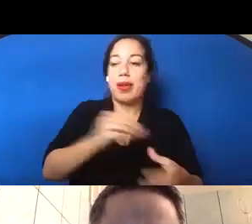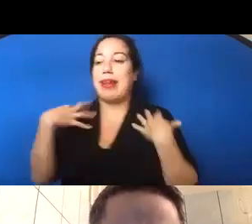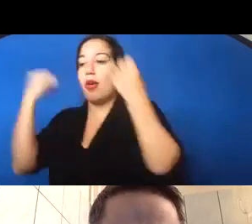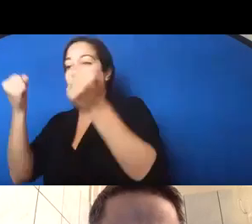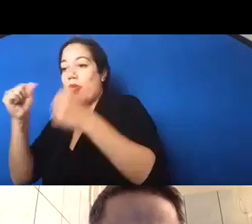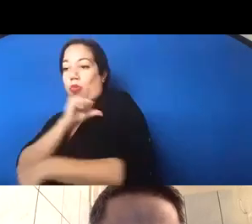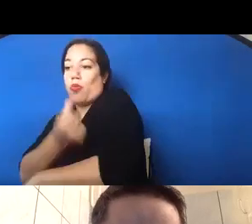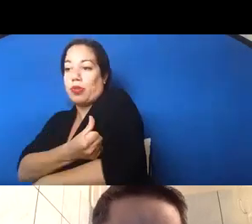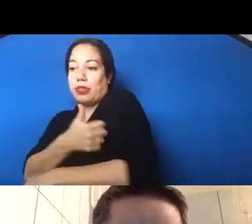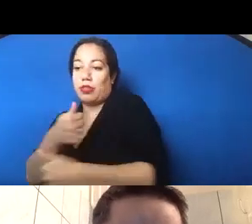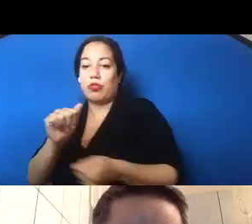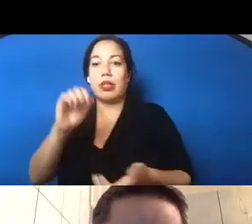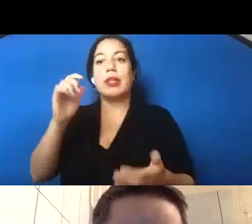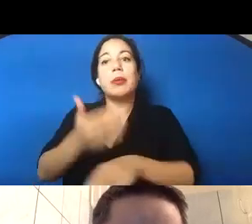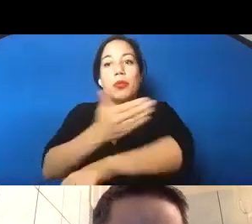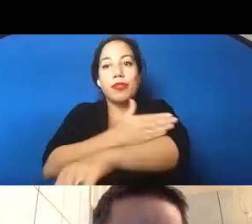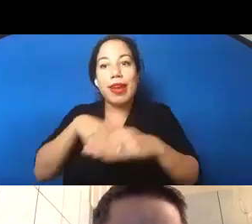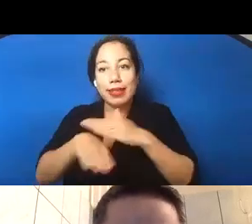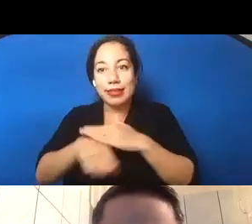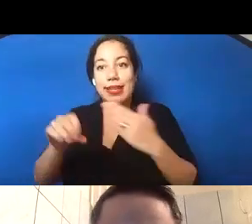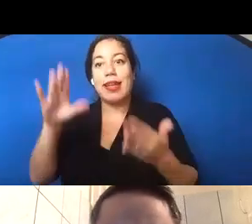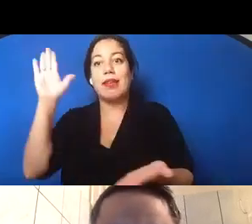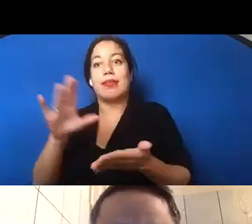to eliminate discrimination against Roma people.